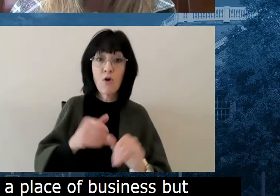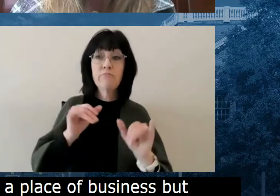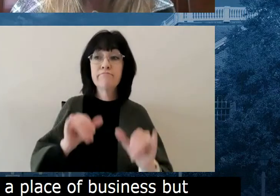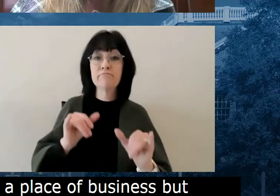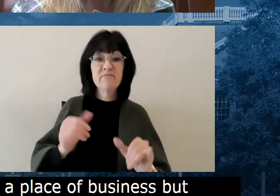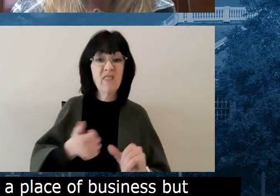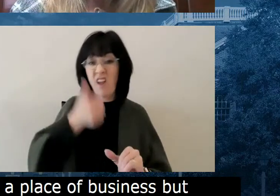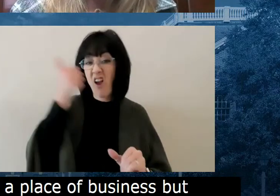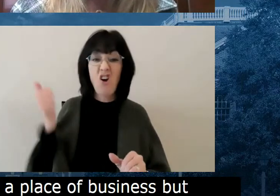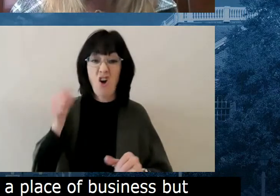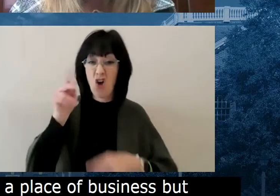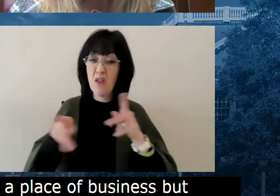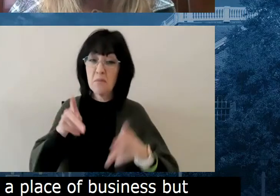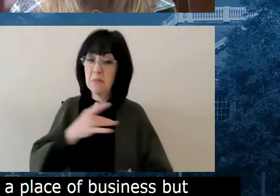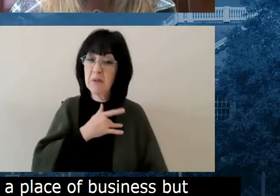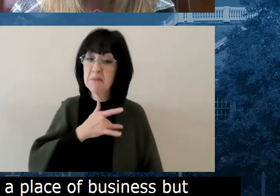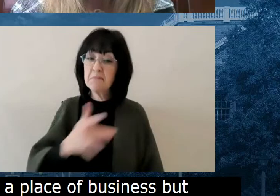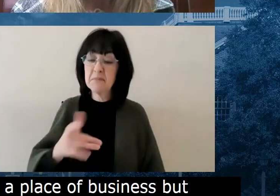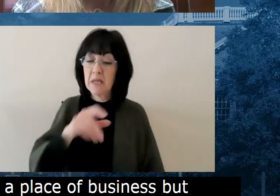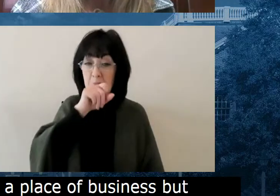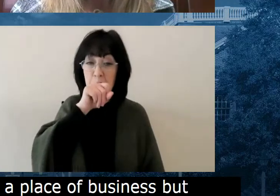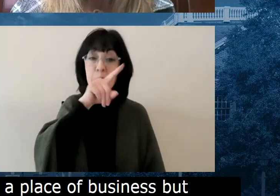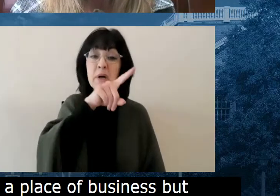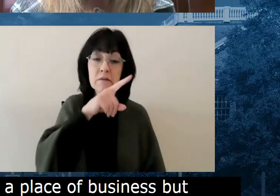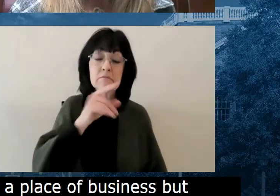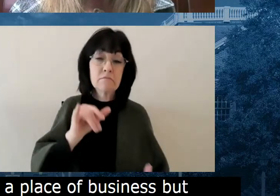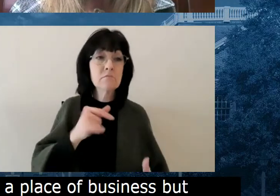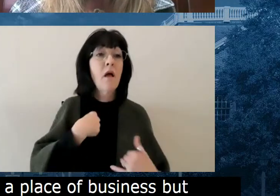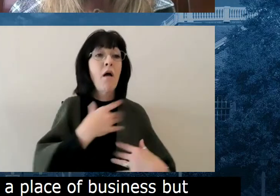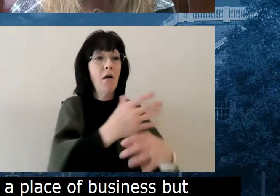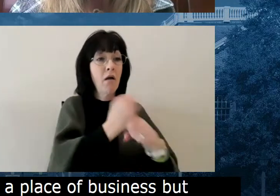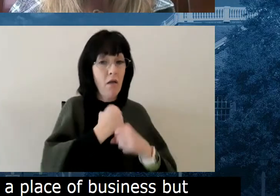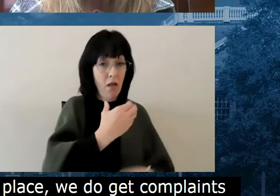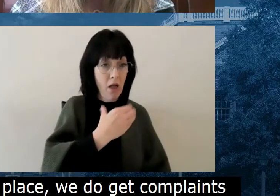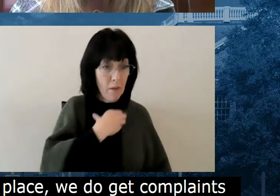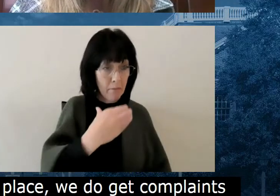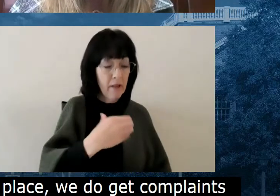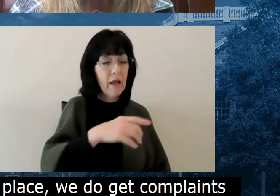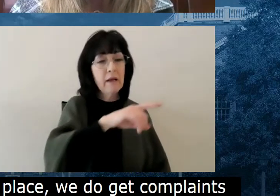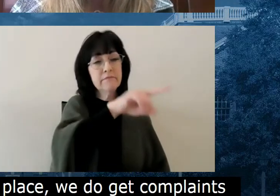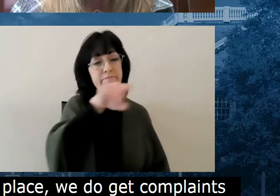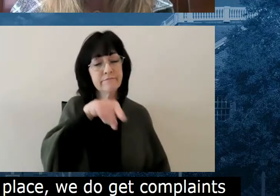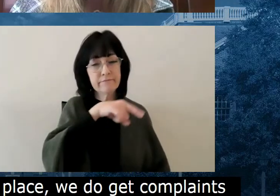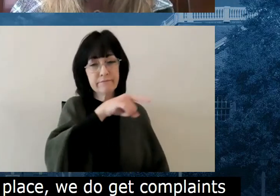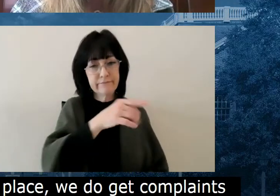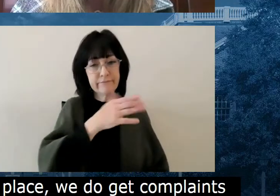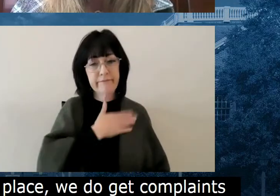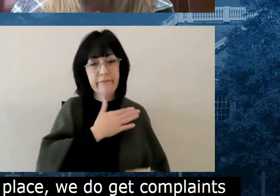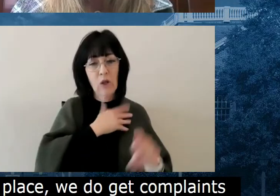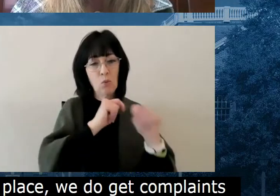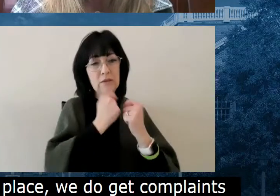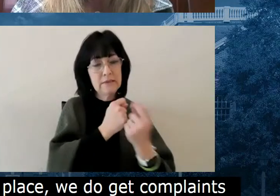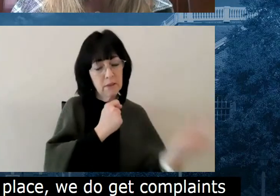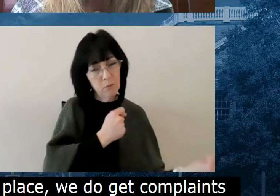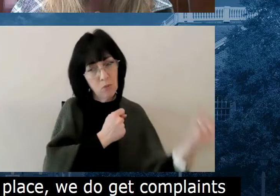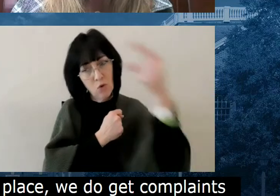complaints, and our team does go out and check out the situation when that happens.